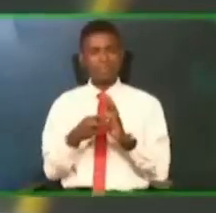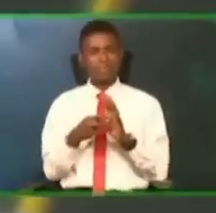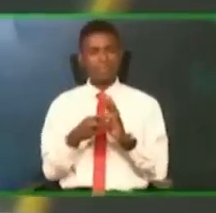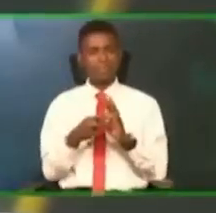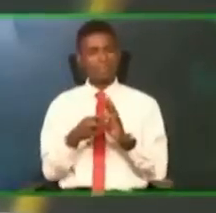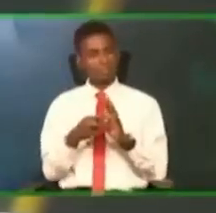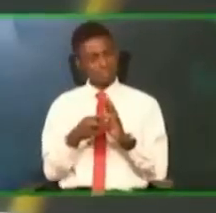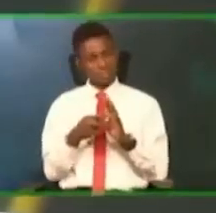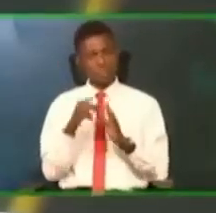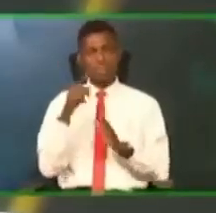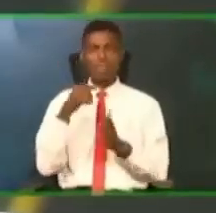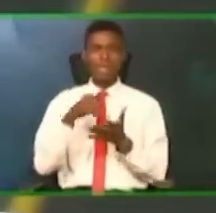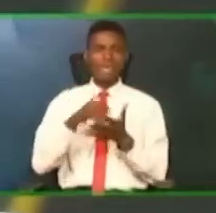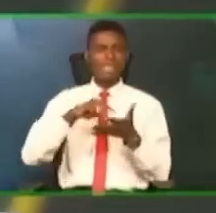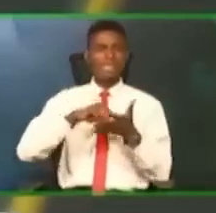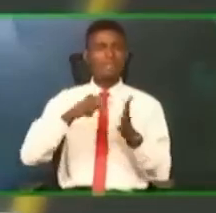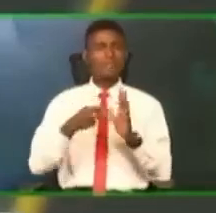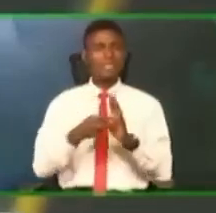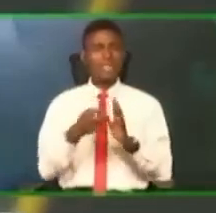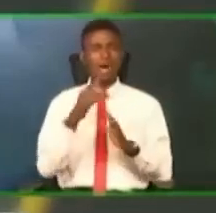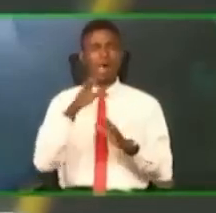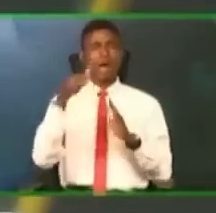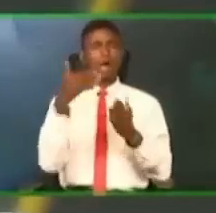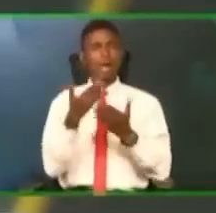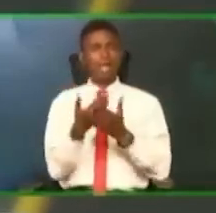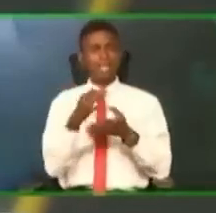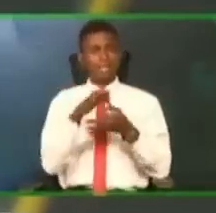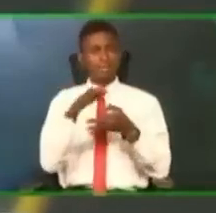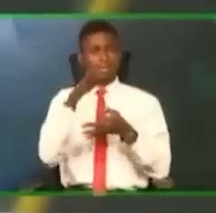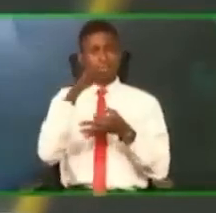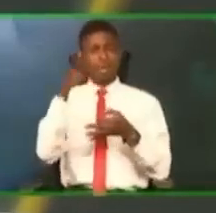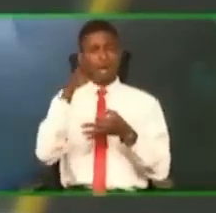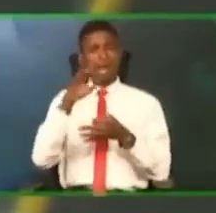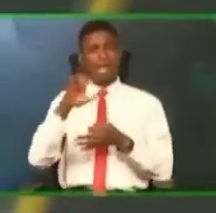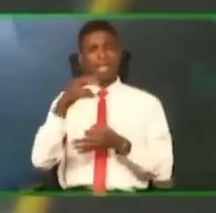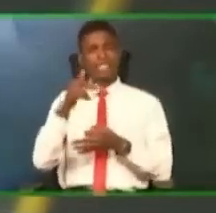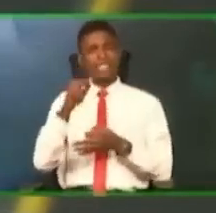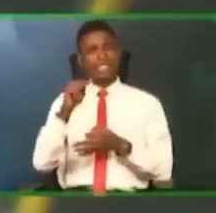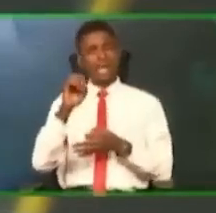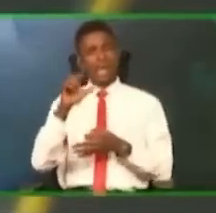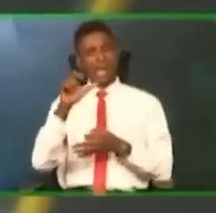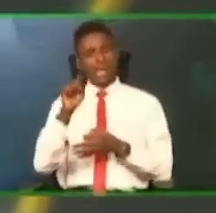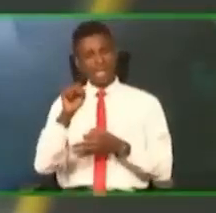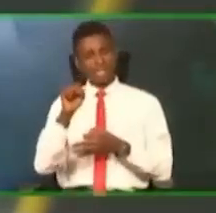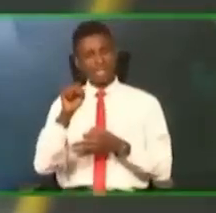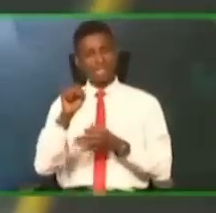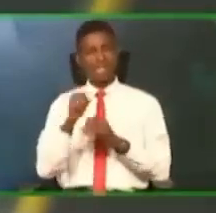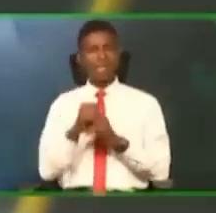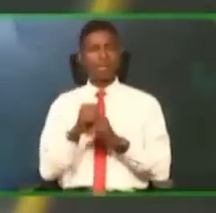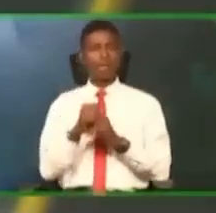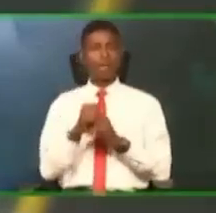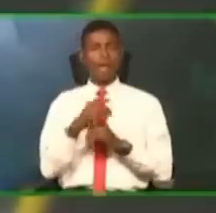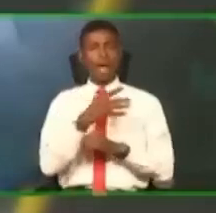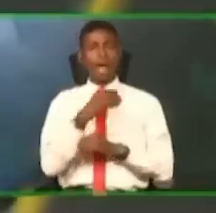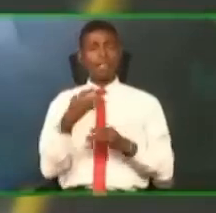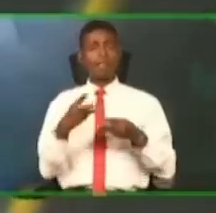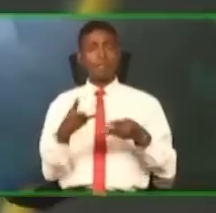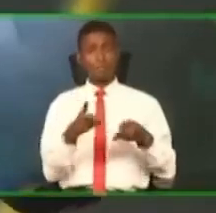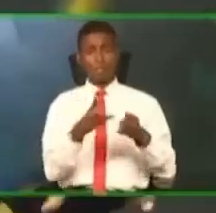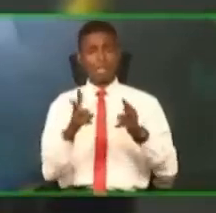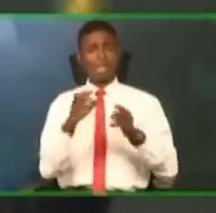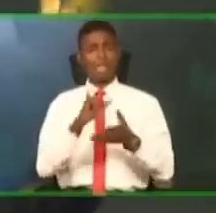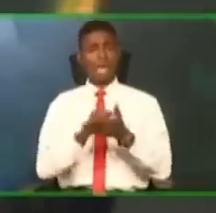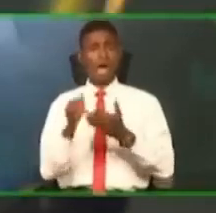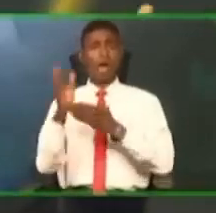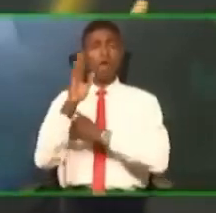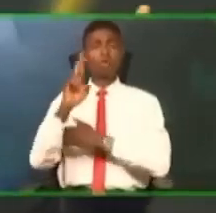it represents all the spiritual channels and the pathways that God uses to